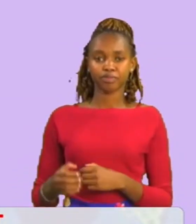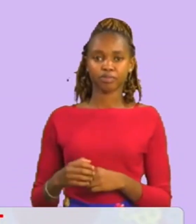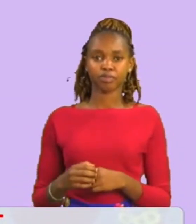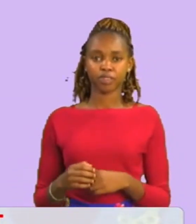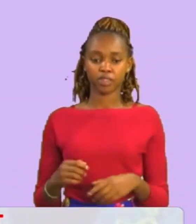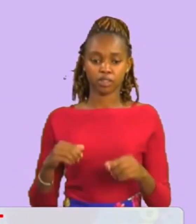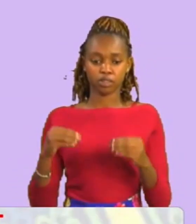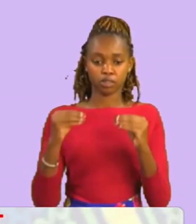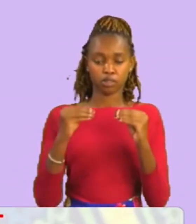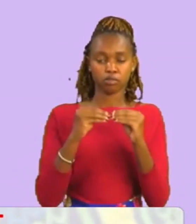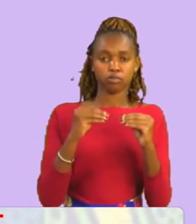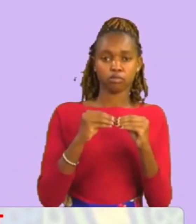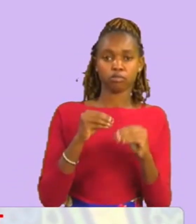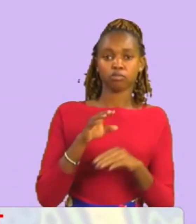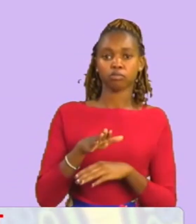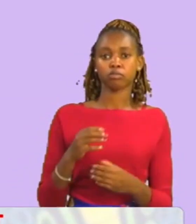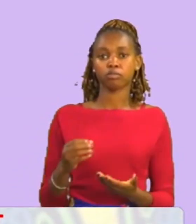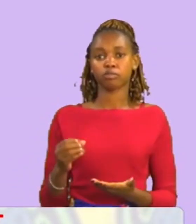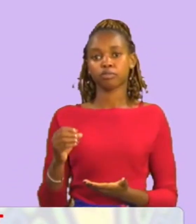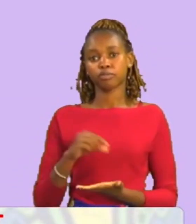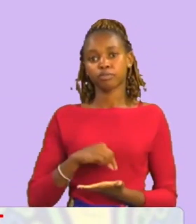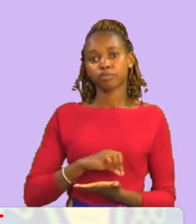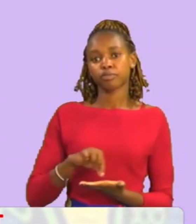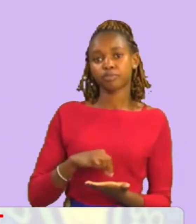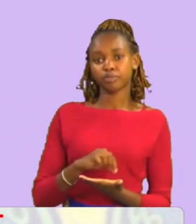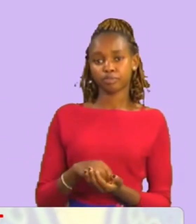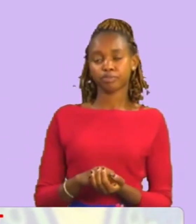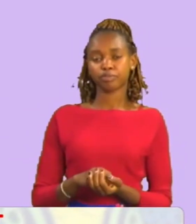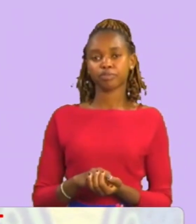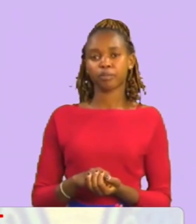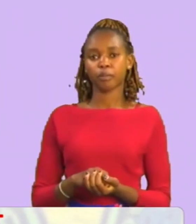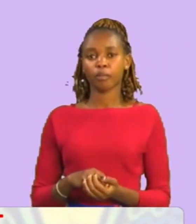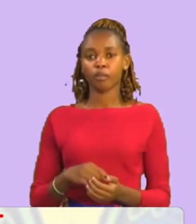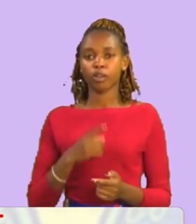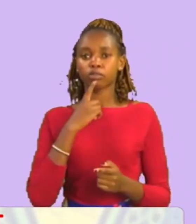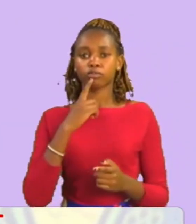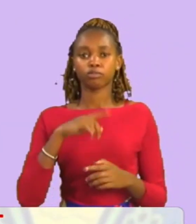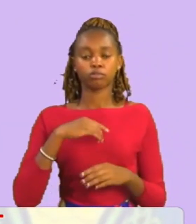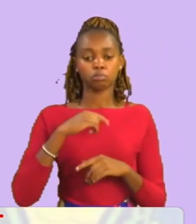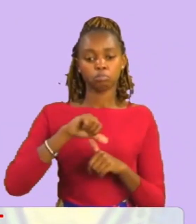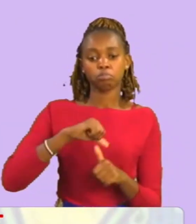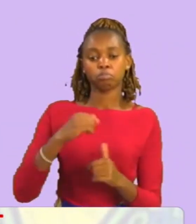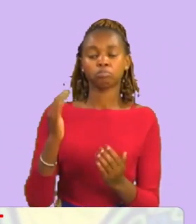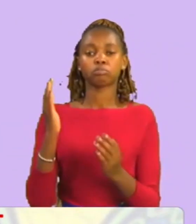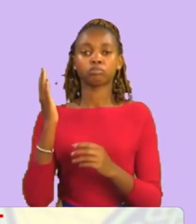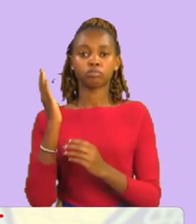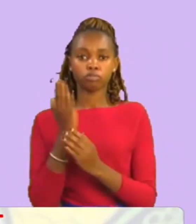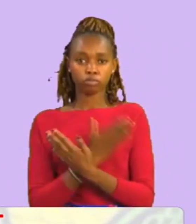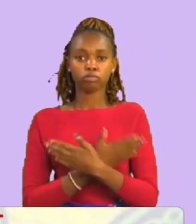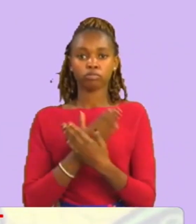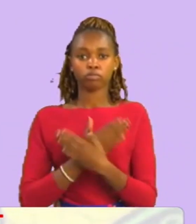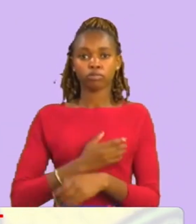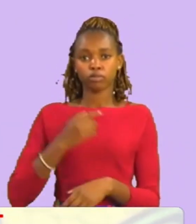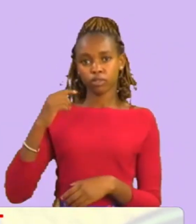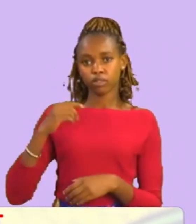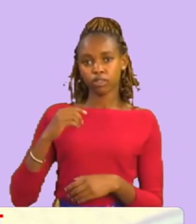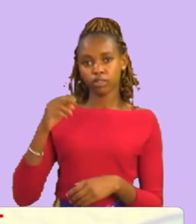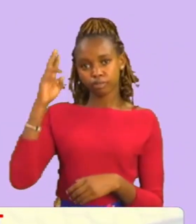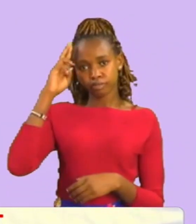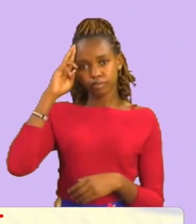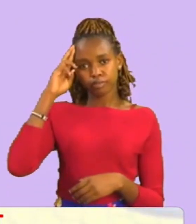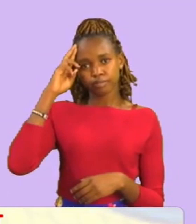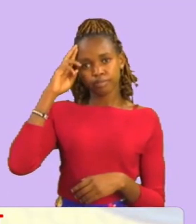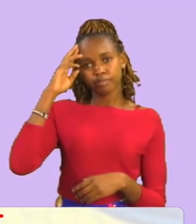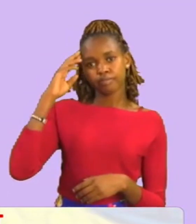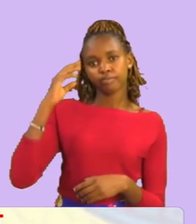naye. Anakuja na chai. Morio alimweka vyema. And that is what we're talking about tonight. Understanding your purpose. Usilalishe mtu wangu.